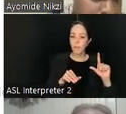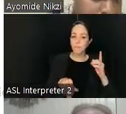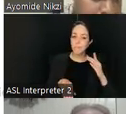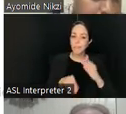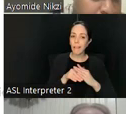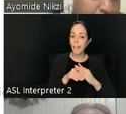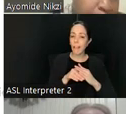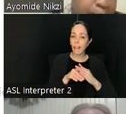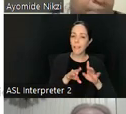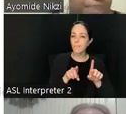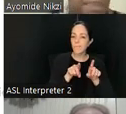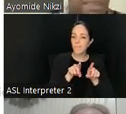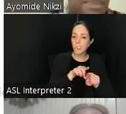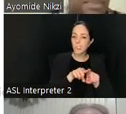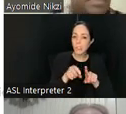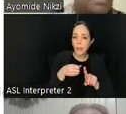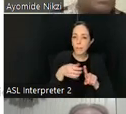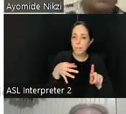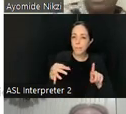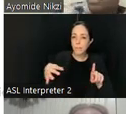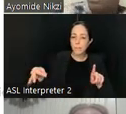from. Because